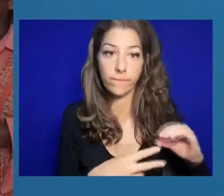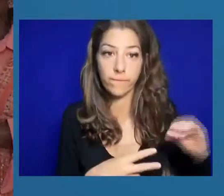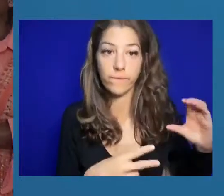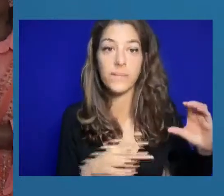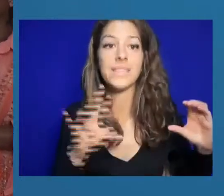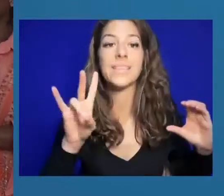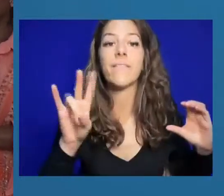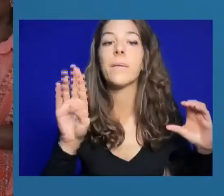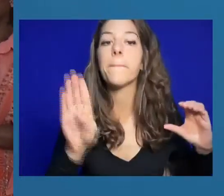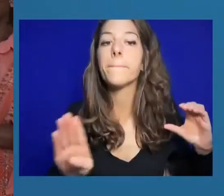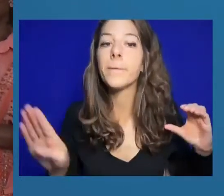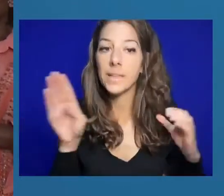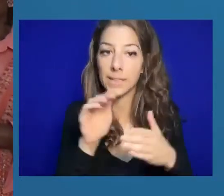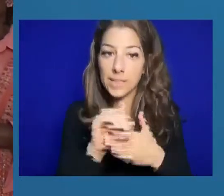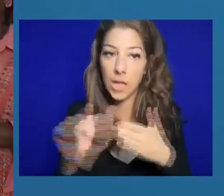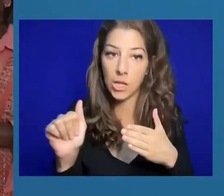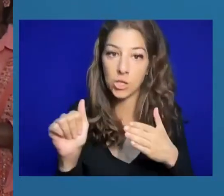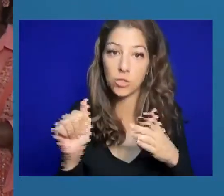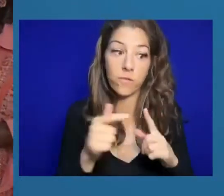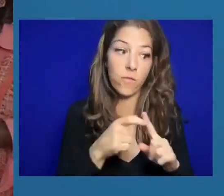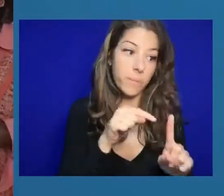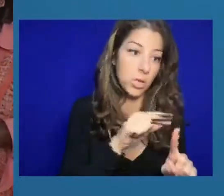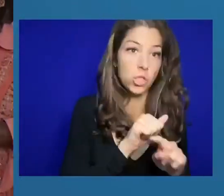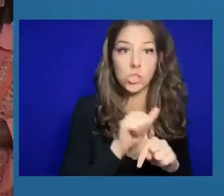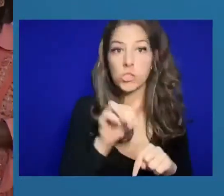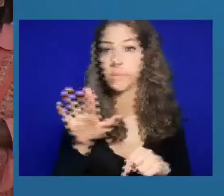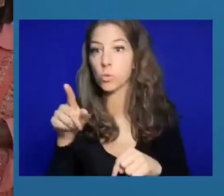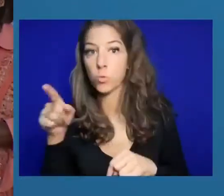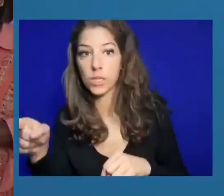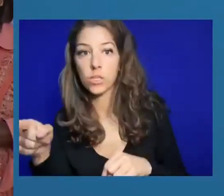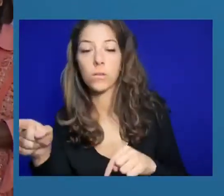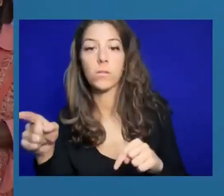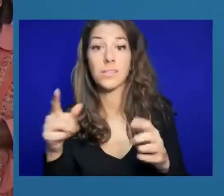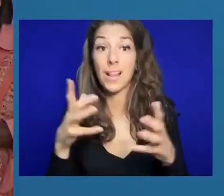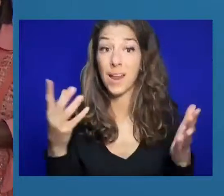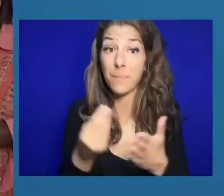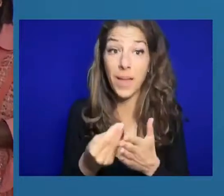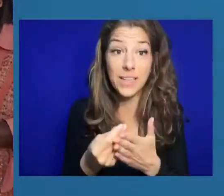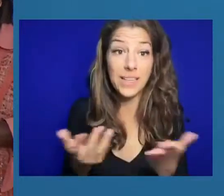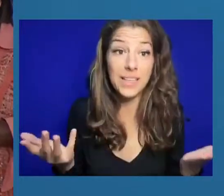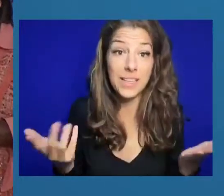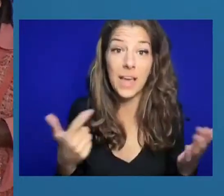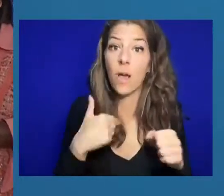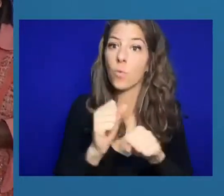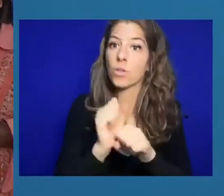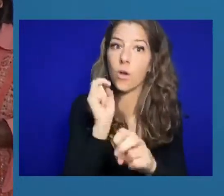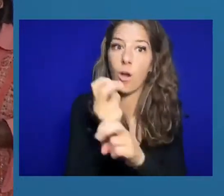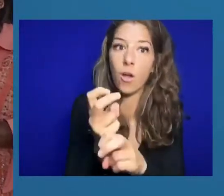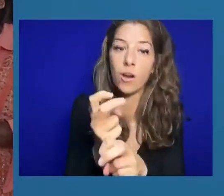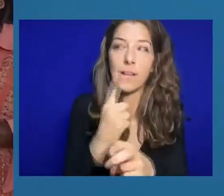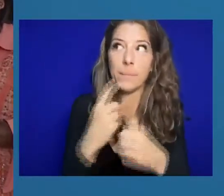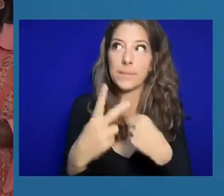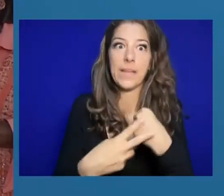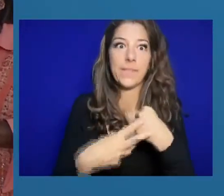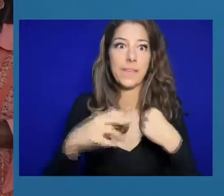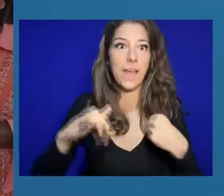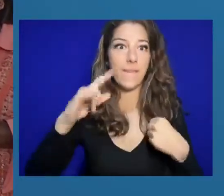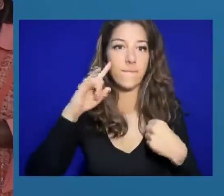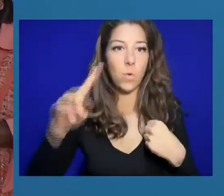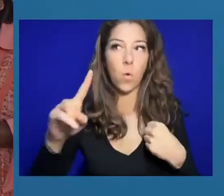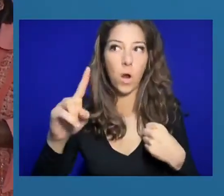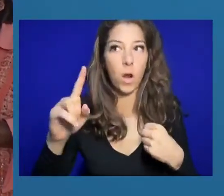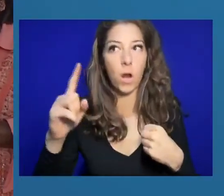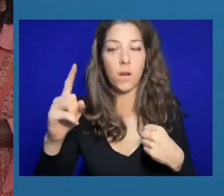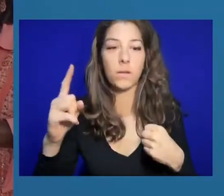billion that we shift from here over here to pay it out. That's a lot of money. I worked hard. I said, I'm saving that for a rainy day. And